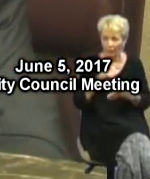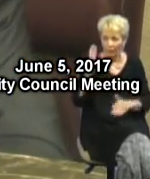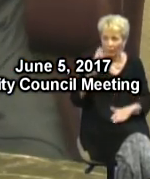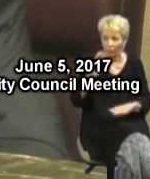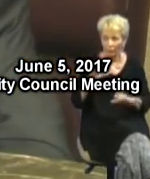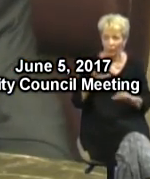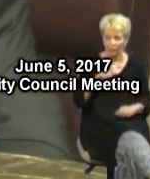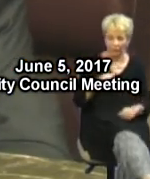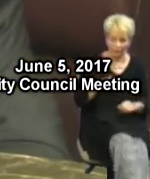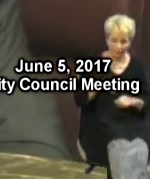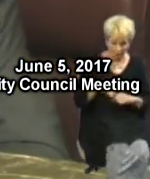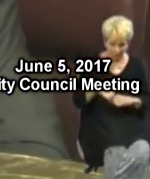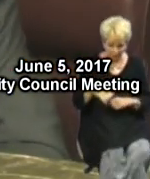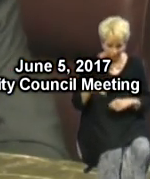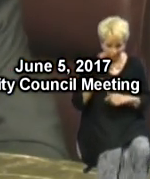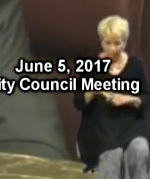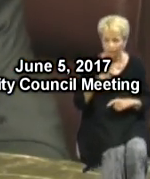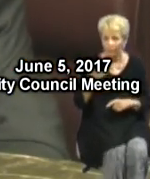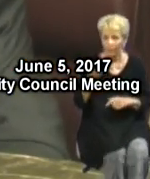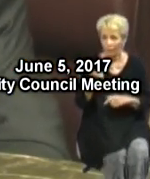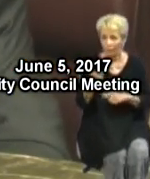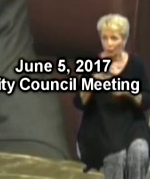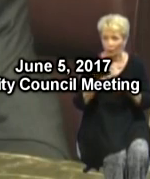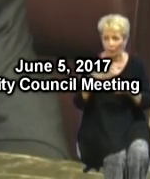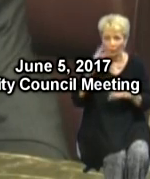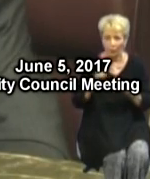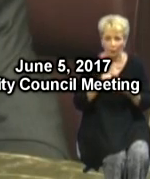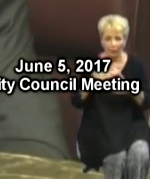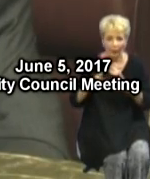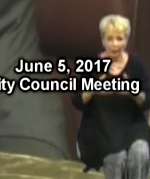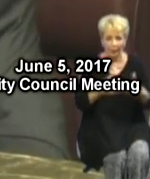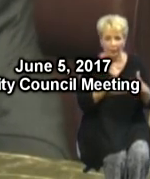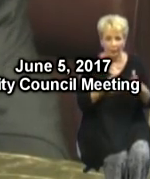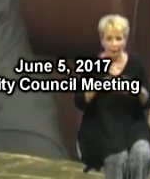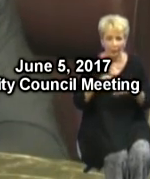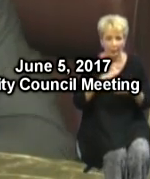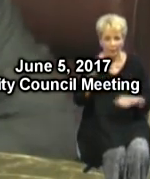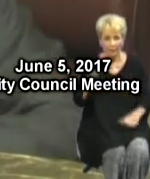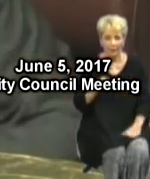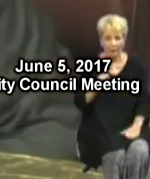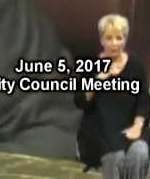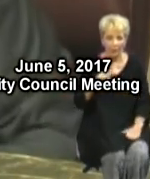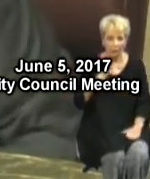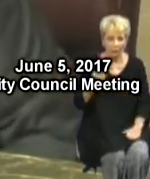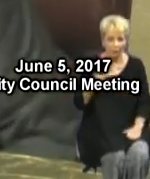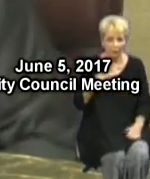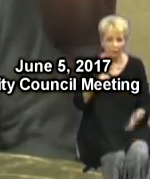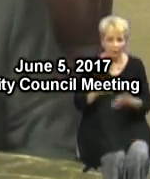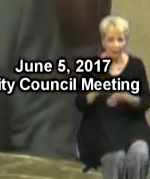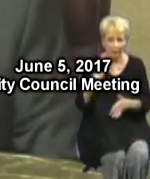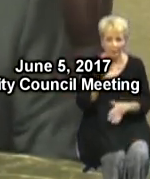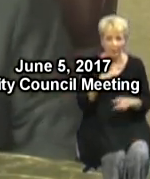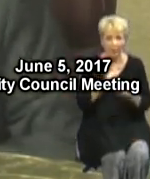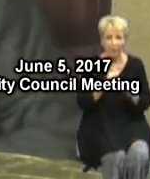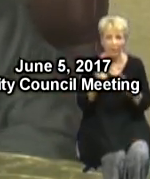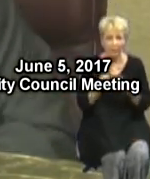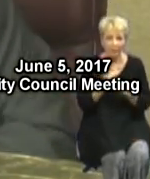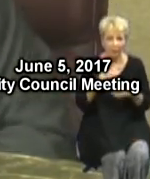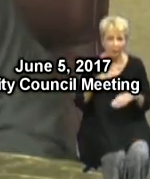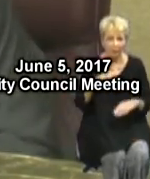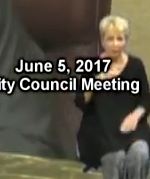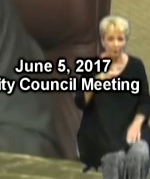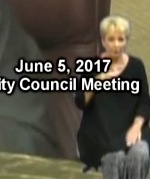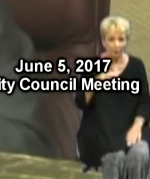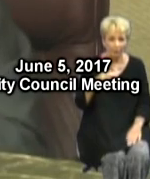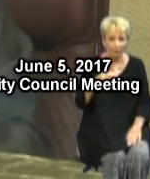We did one just a few months ago with a neighborhood down off South Sterling. This is a similar situation,